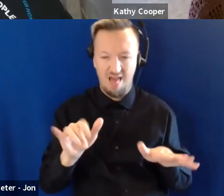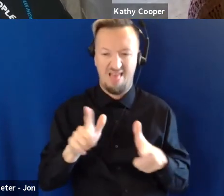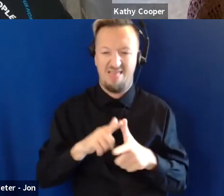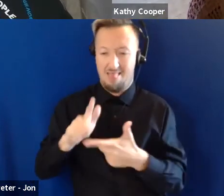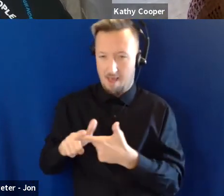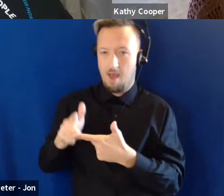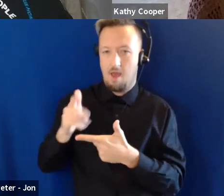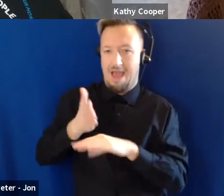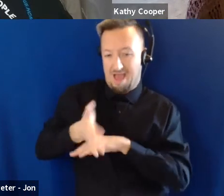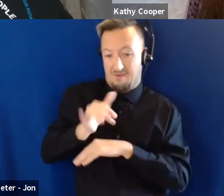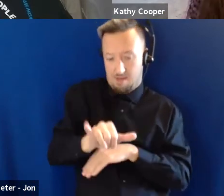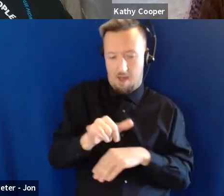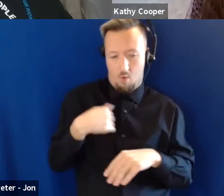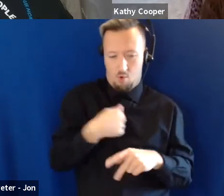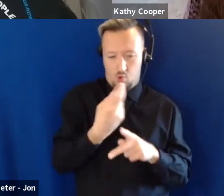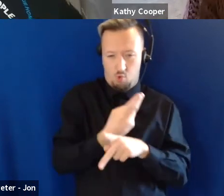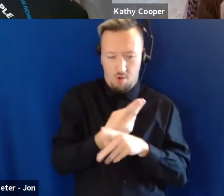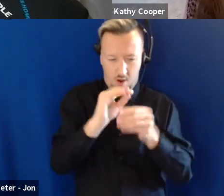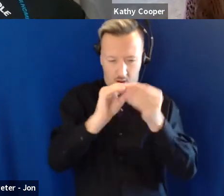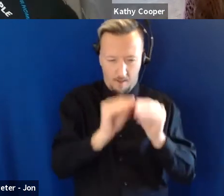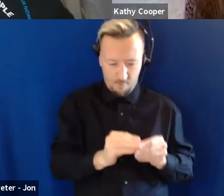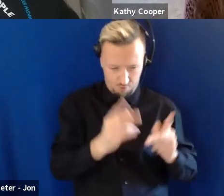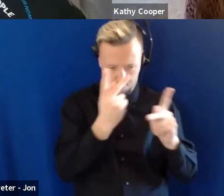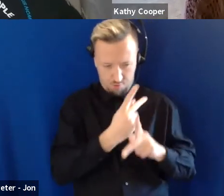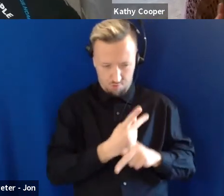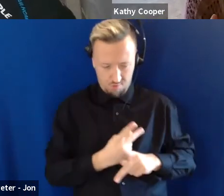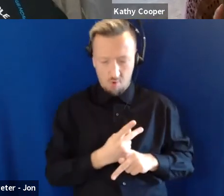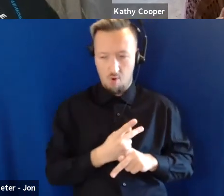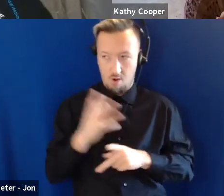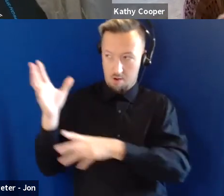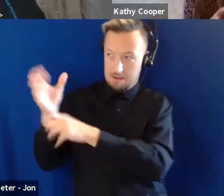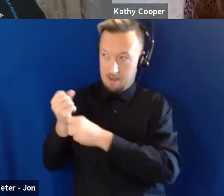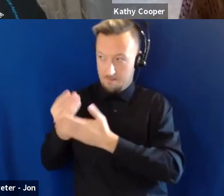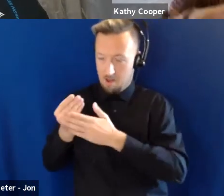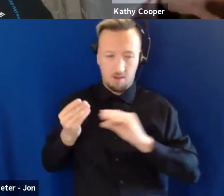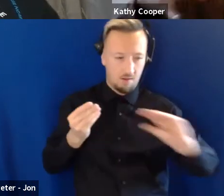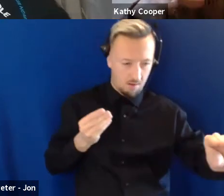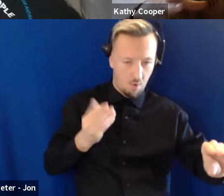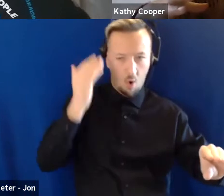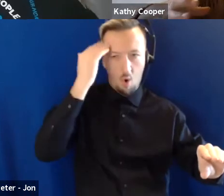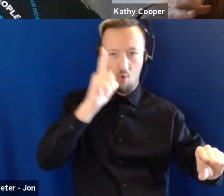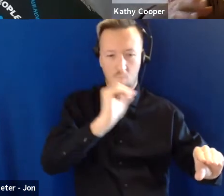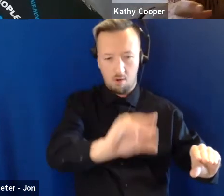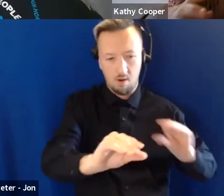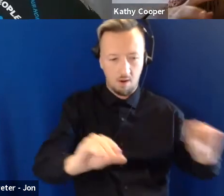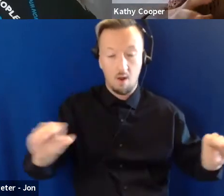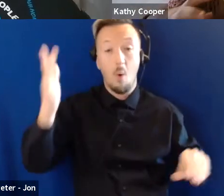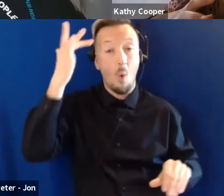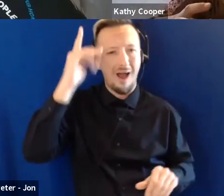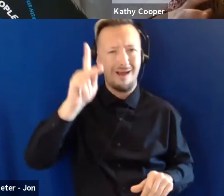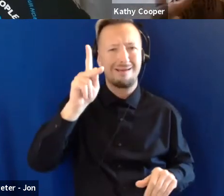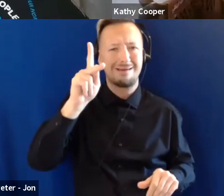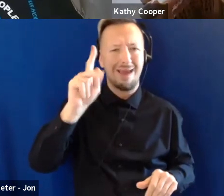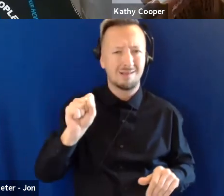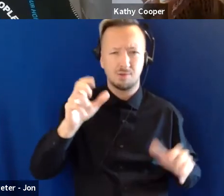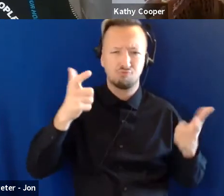important because, again, looking at that piece of Kansas that is so big, covered by one